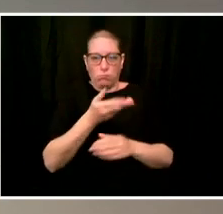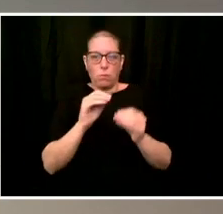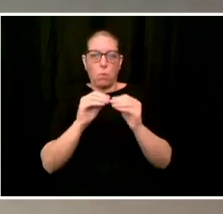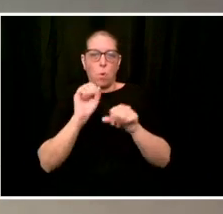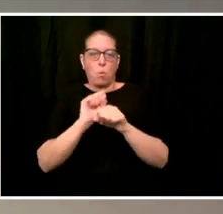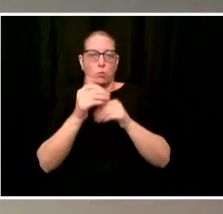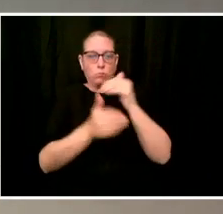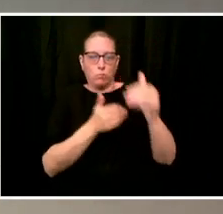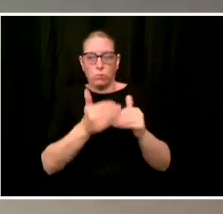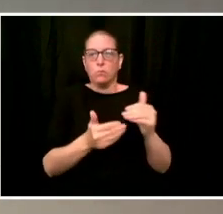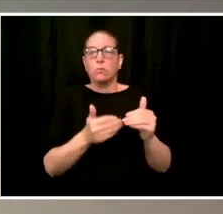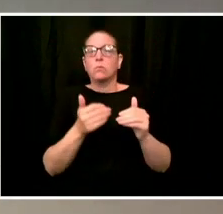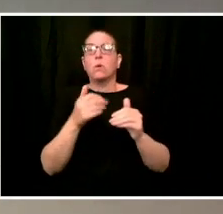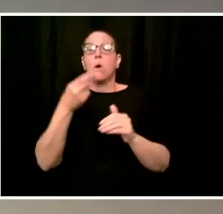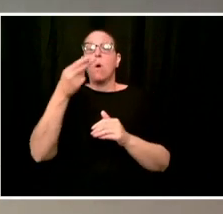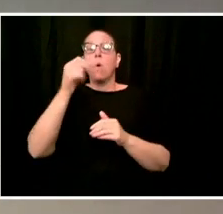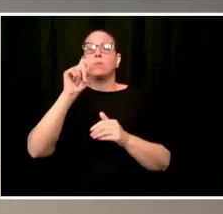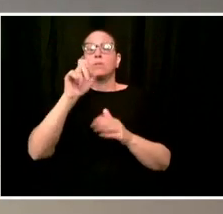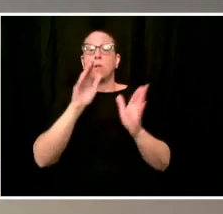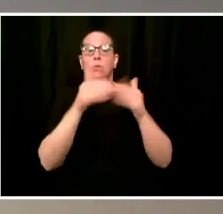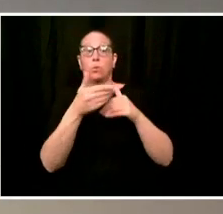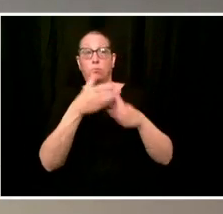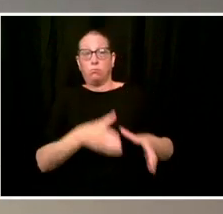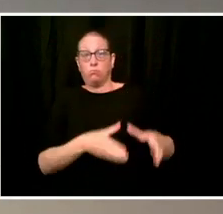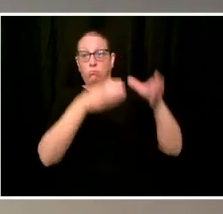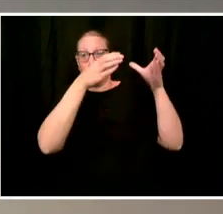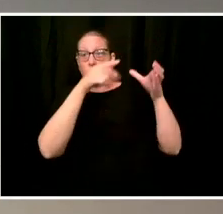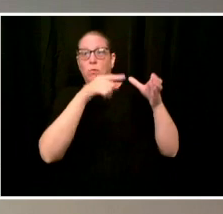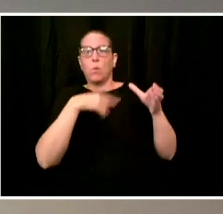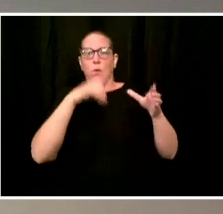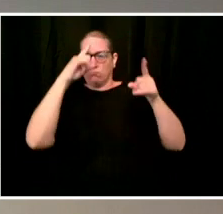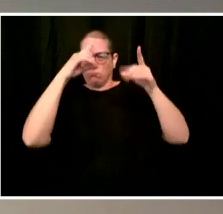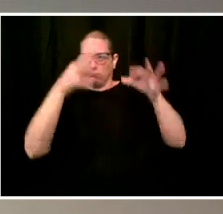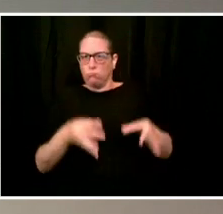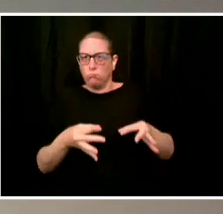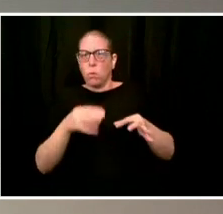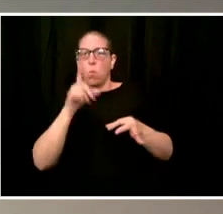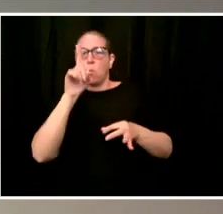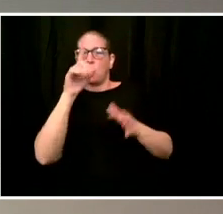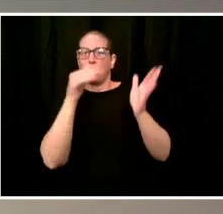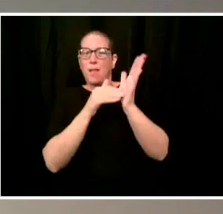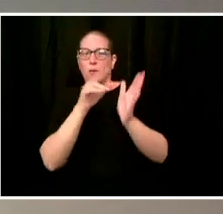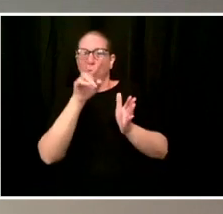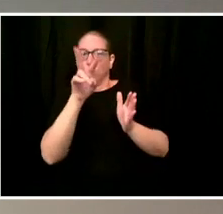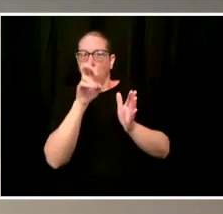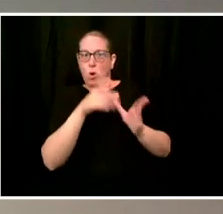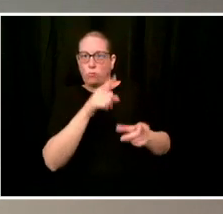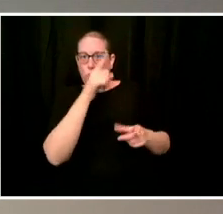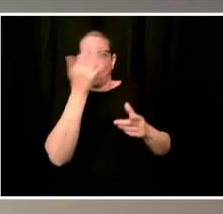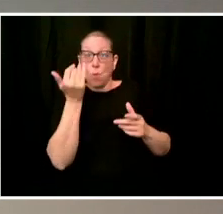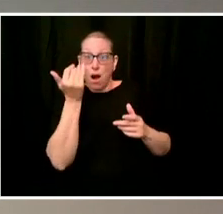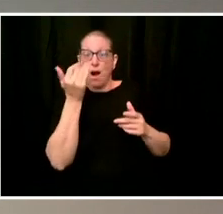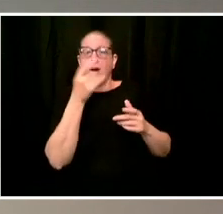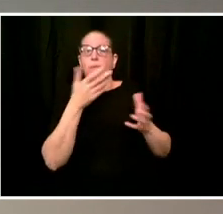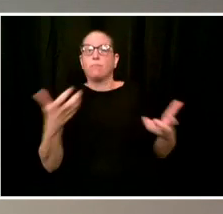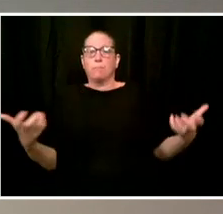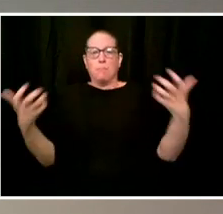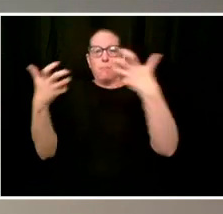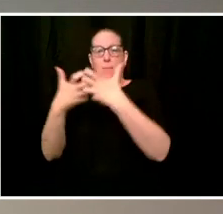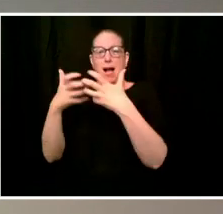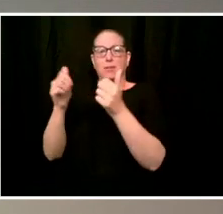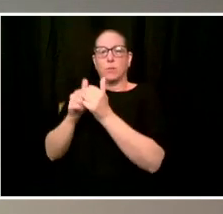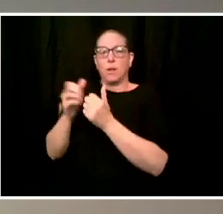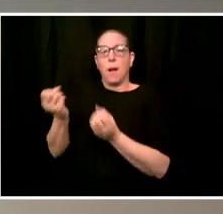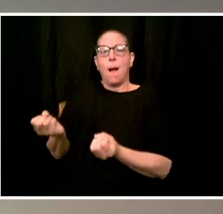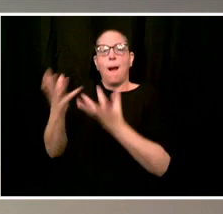proportional increase with the number of new tests that we plan to do, assuming that many more people would benefit from being able to be in an isolation hotel